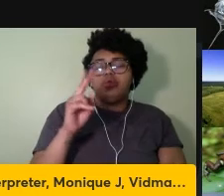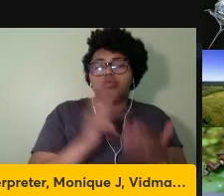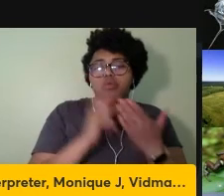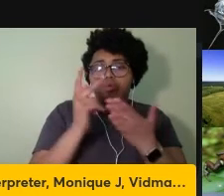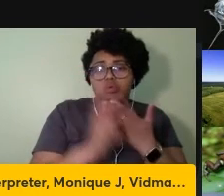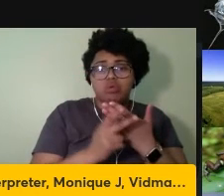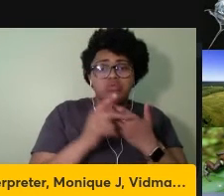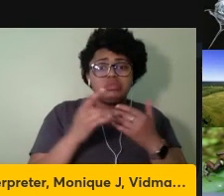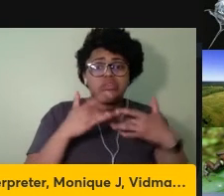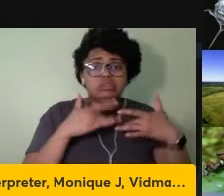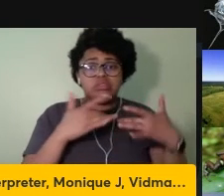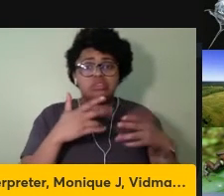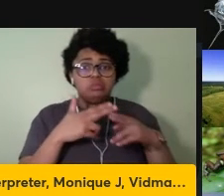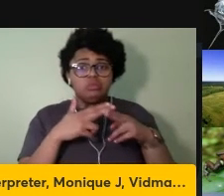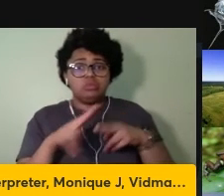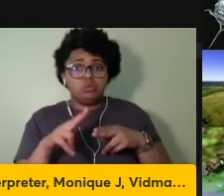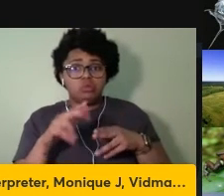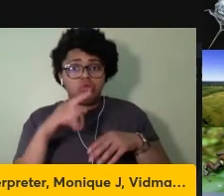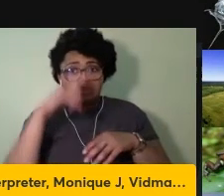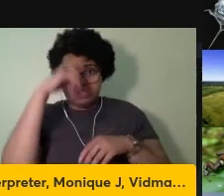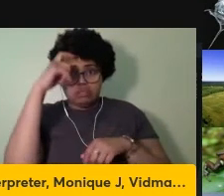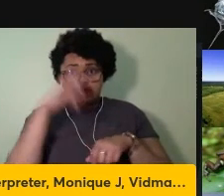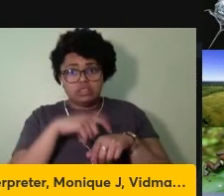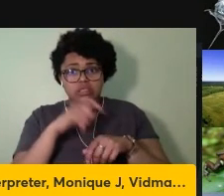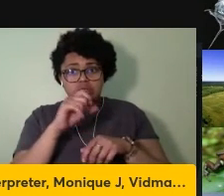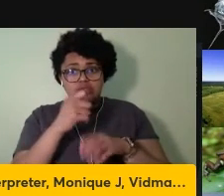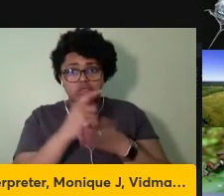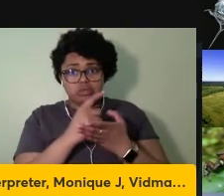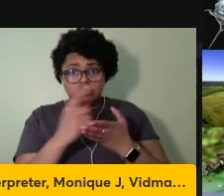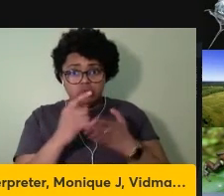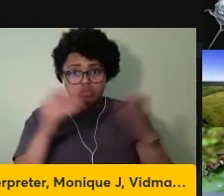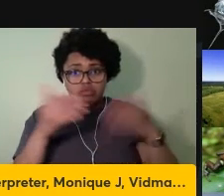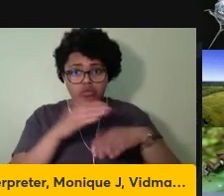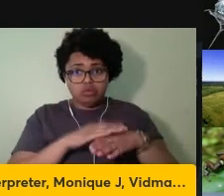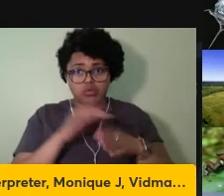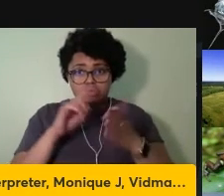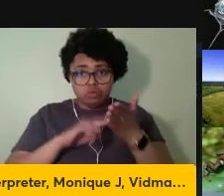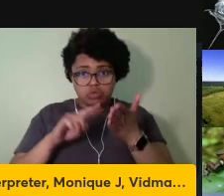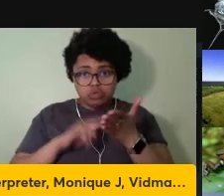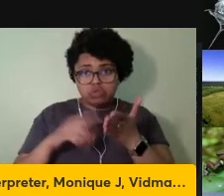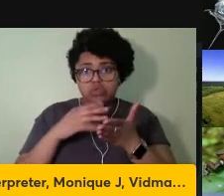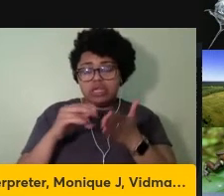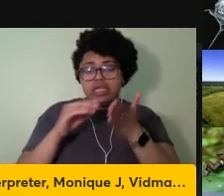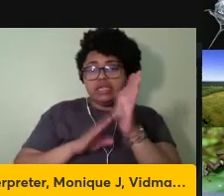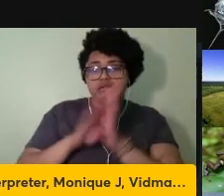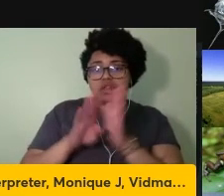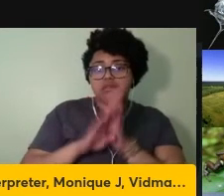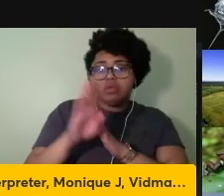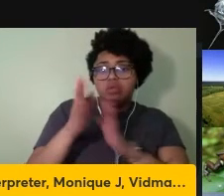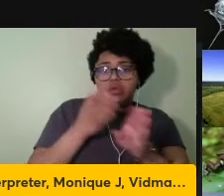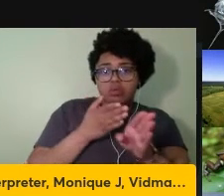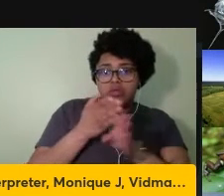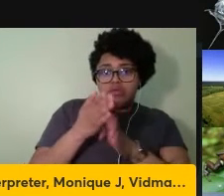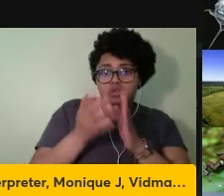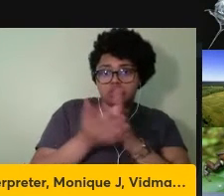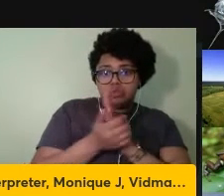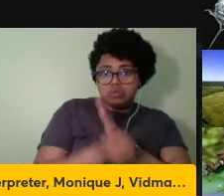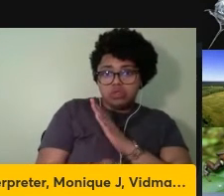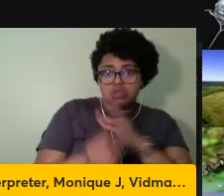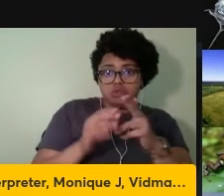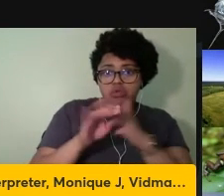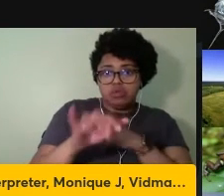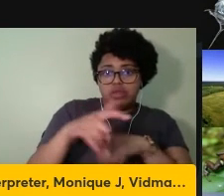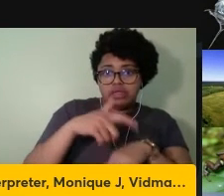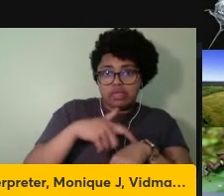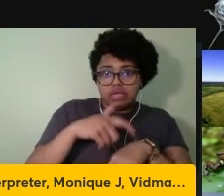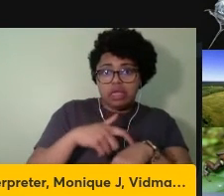short. They're in the summer, 10 weeks. They're focused on research and developing your professional skills during that time. And